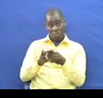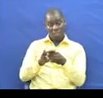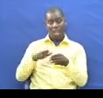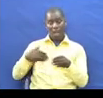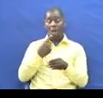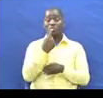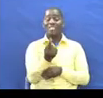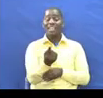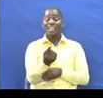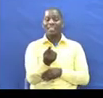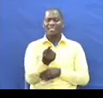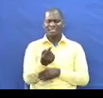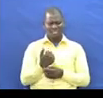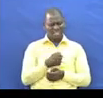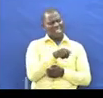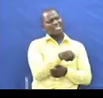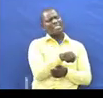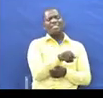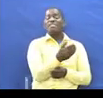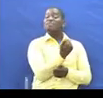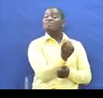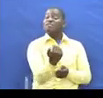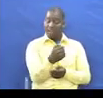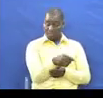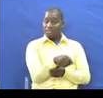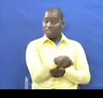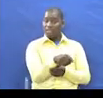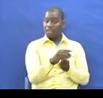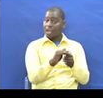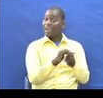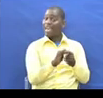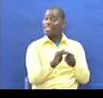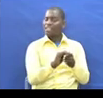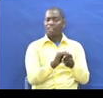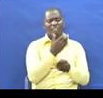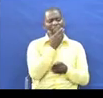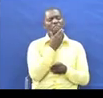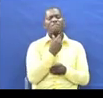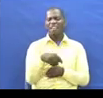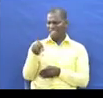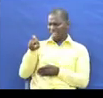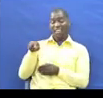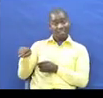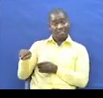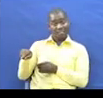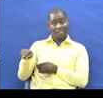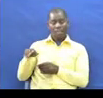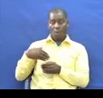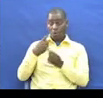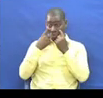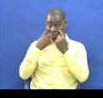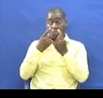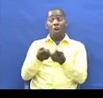say this child here, A, is related to this father X as shown by the